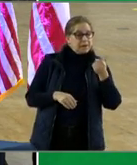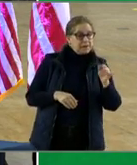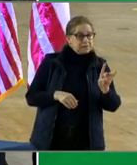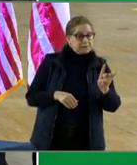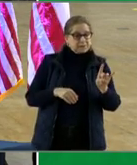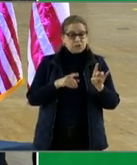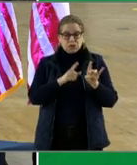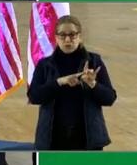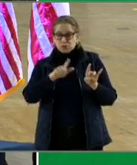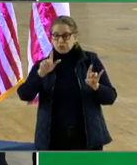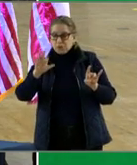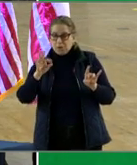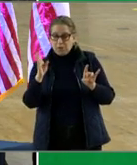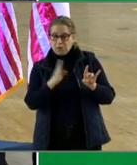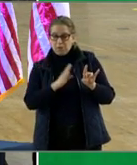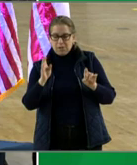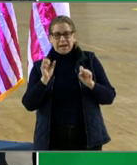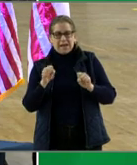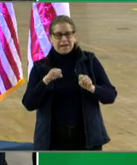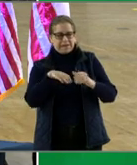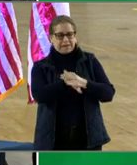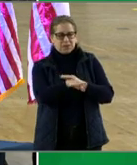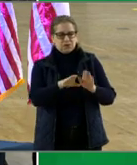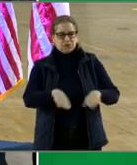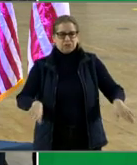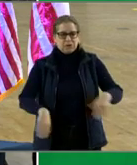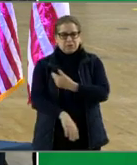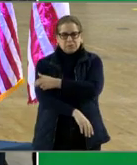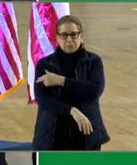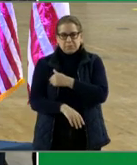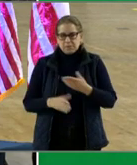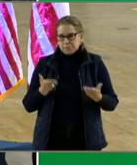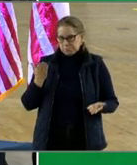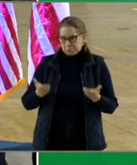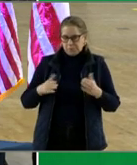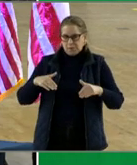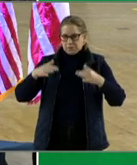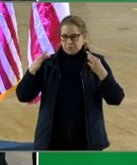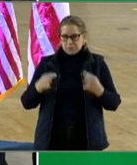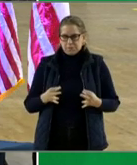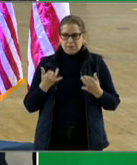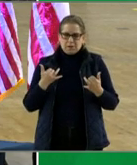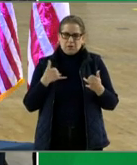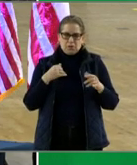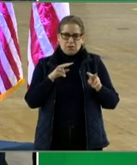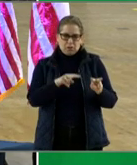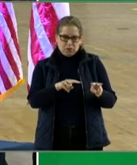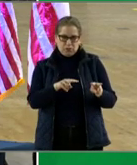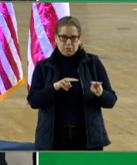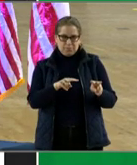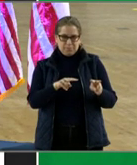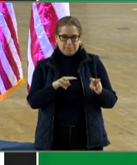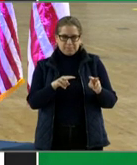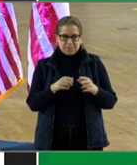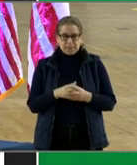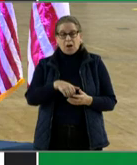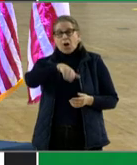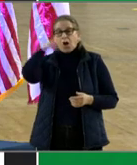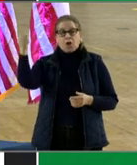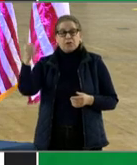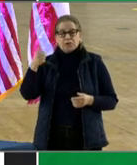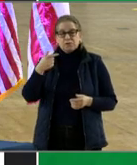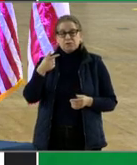So part of our strategy is looking at hospitals such as, George Washington University Hospital, for example,